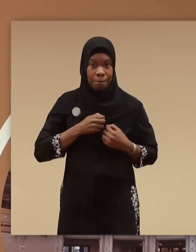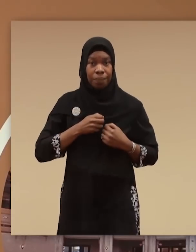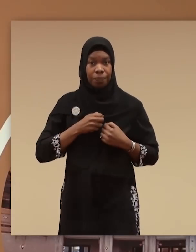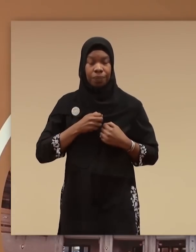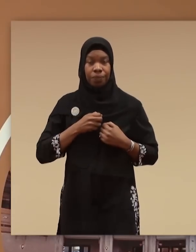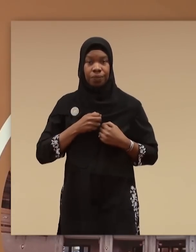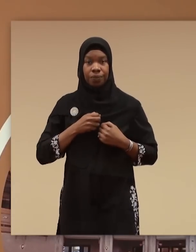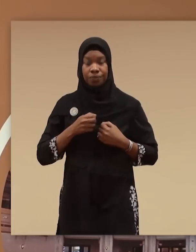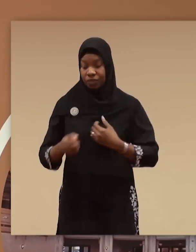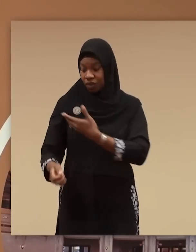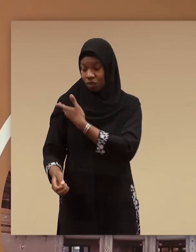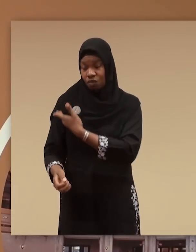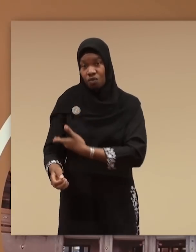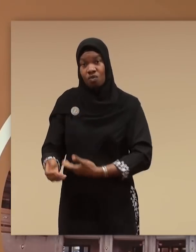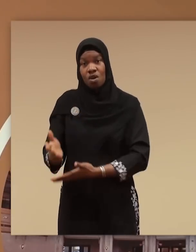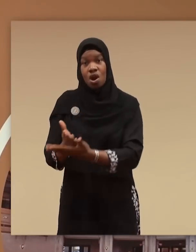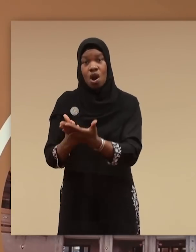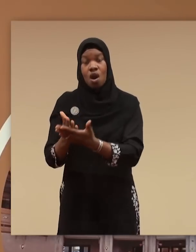And